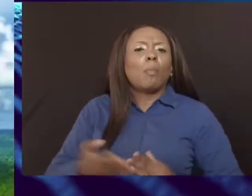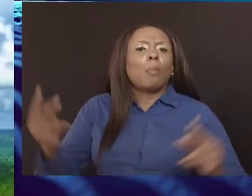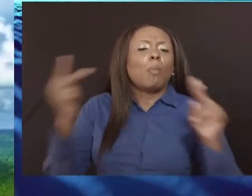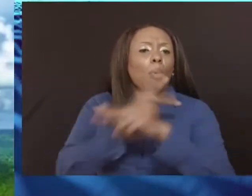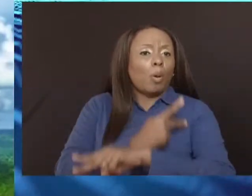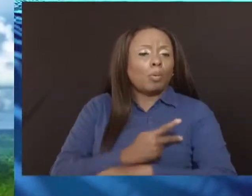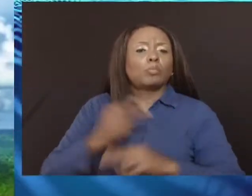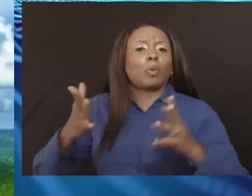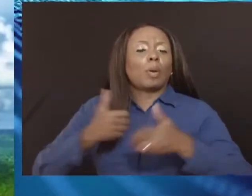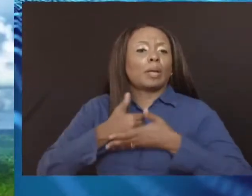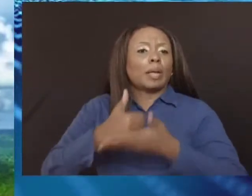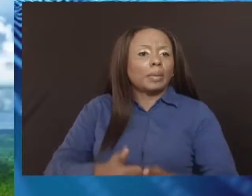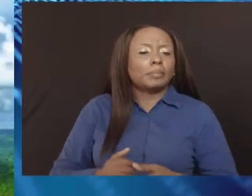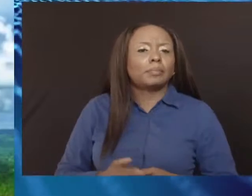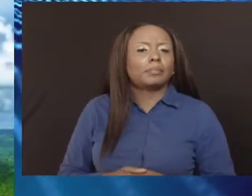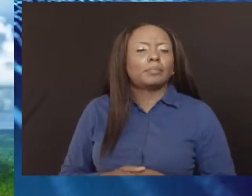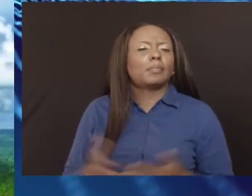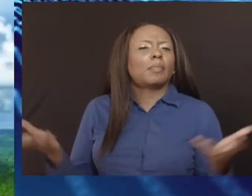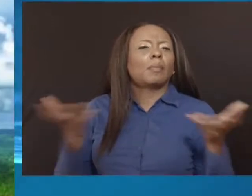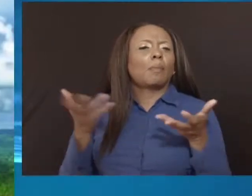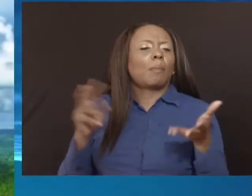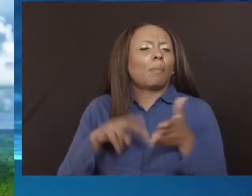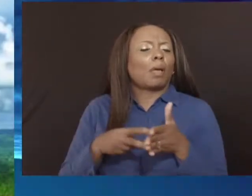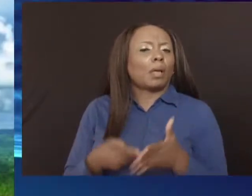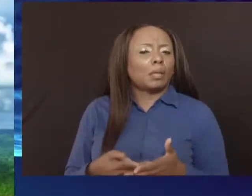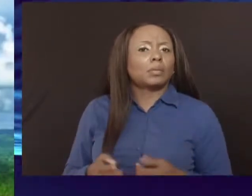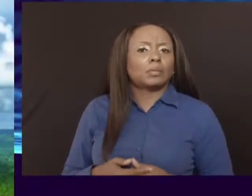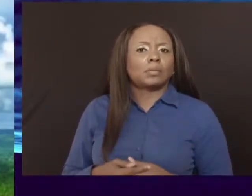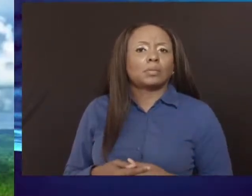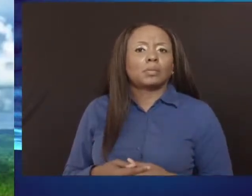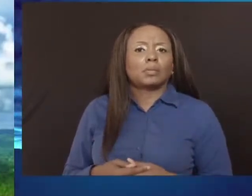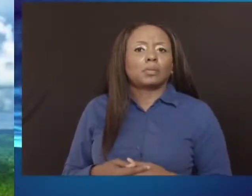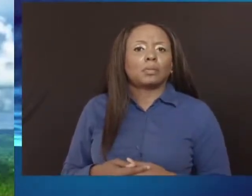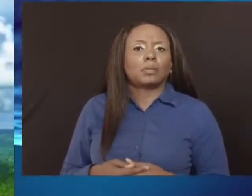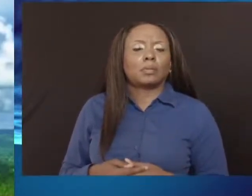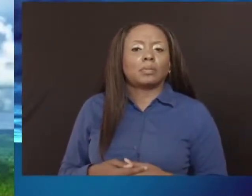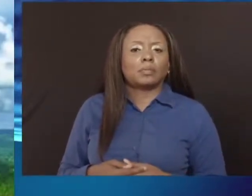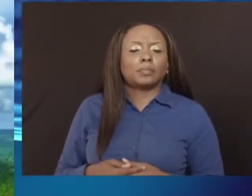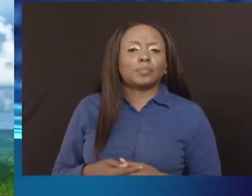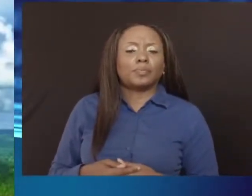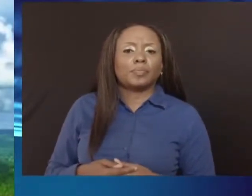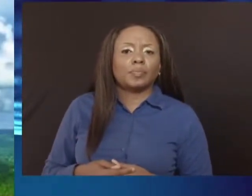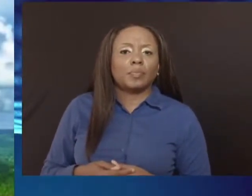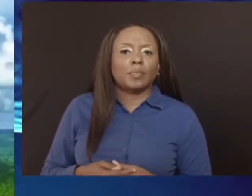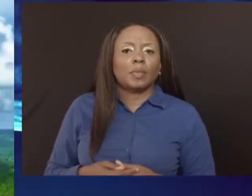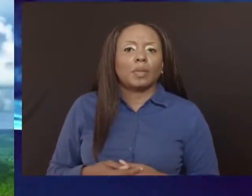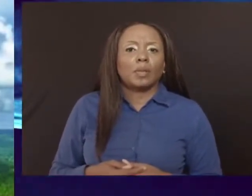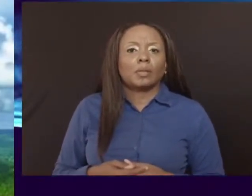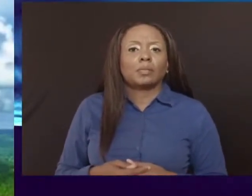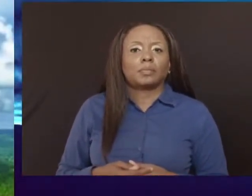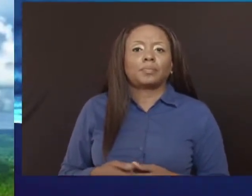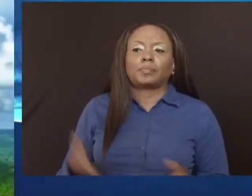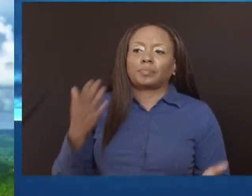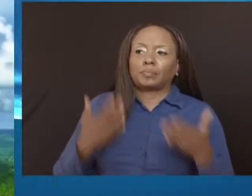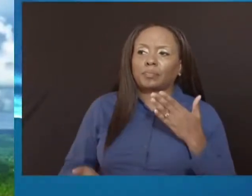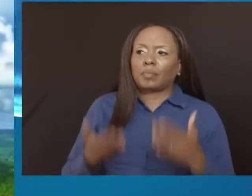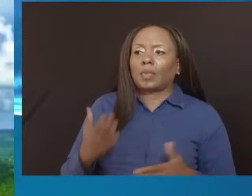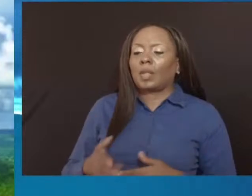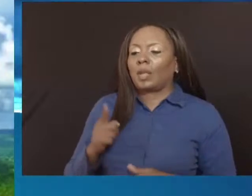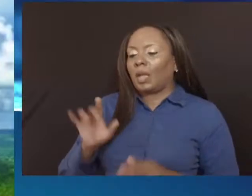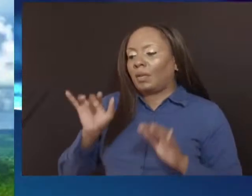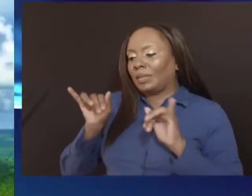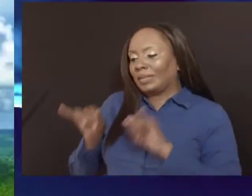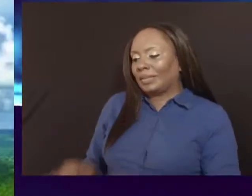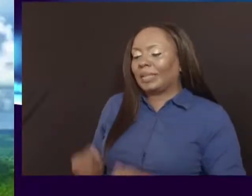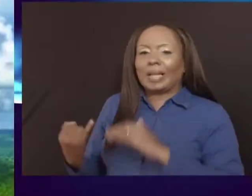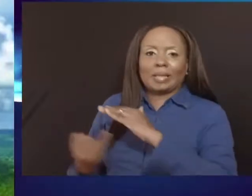to intervene. What does this mean? It means that your course of isolation may be extended. It's not because